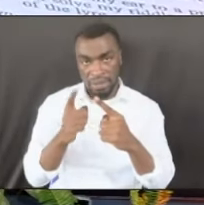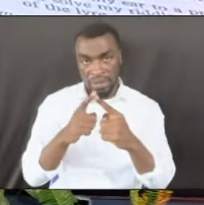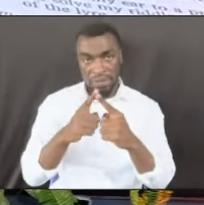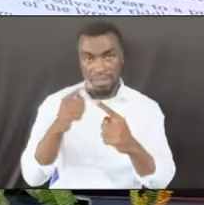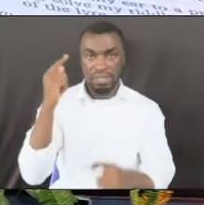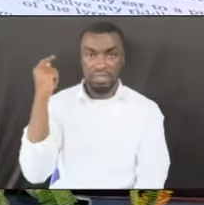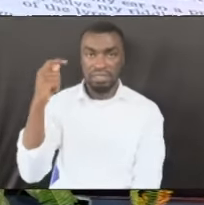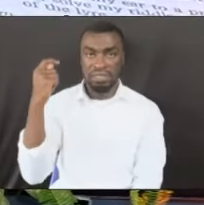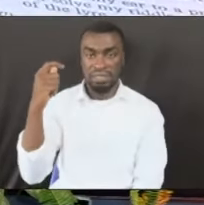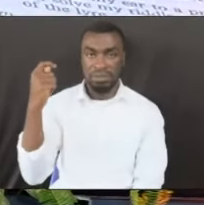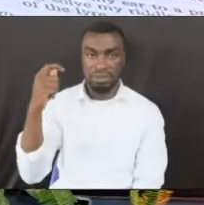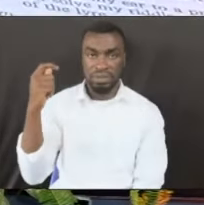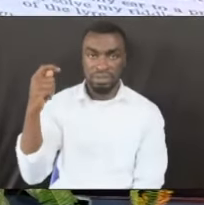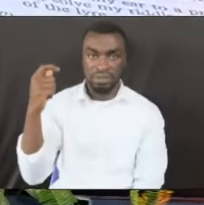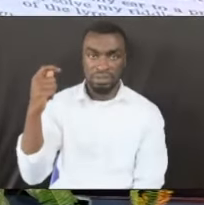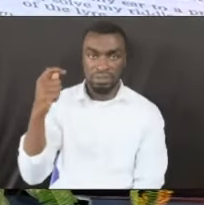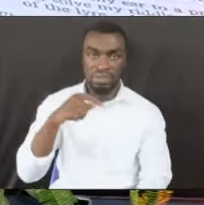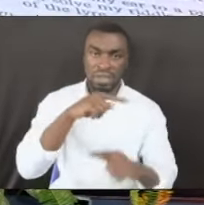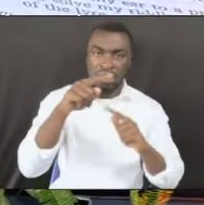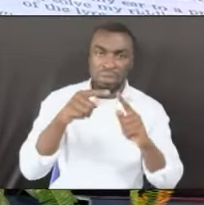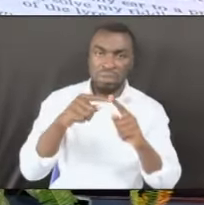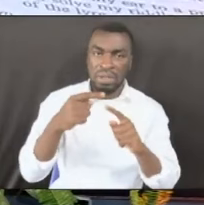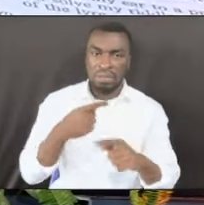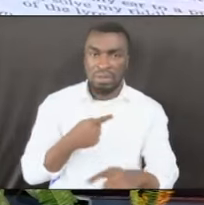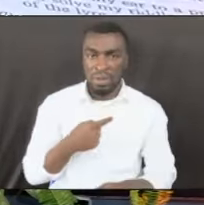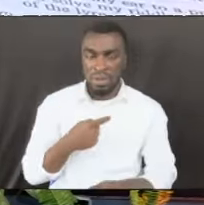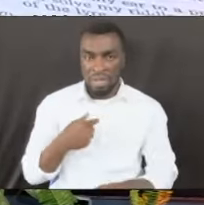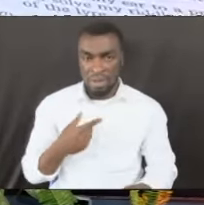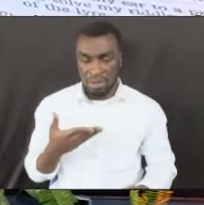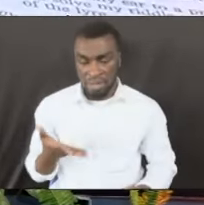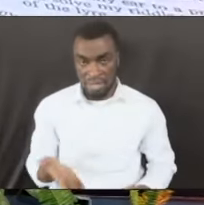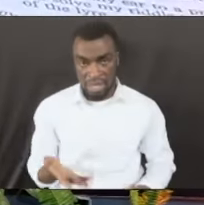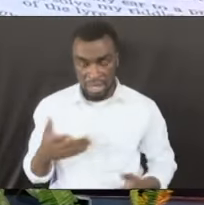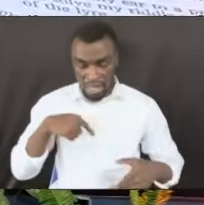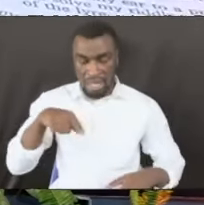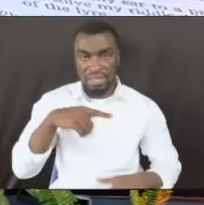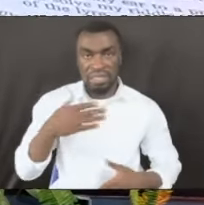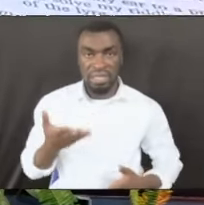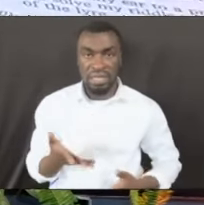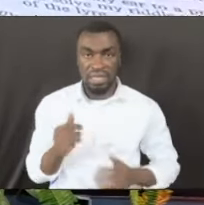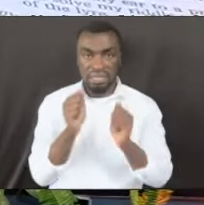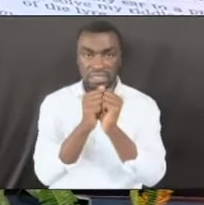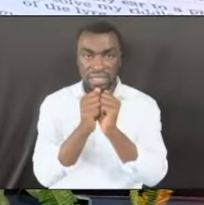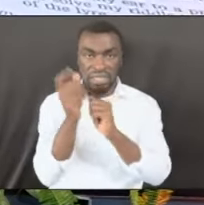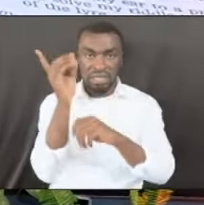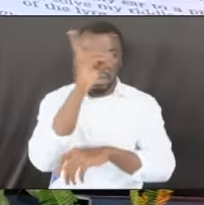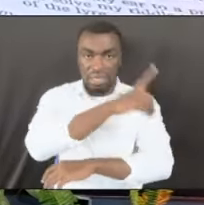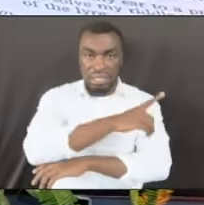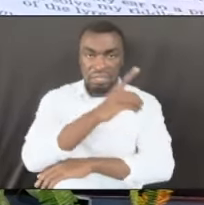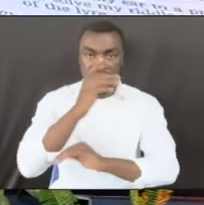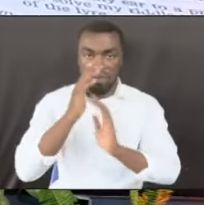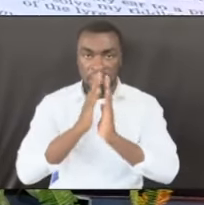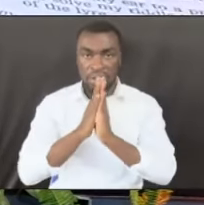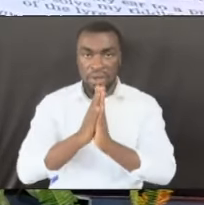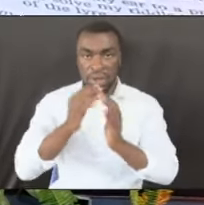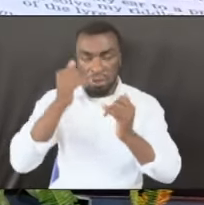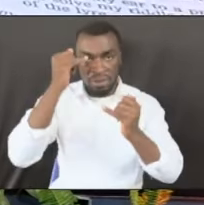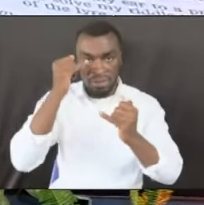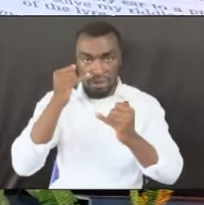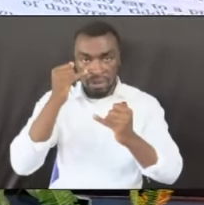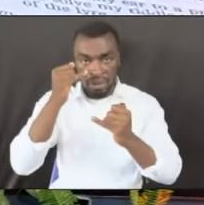testimony, when we were here for the 10 days of prayer, we finished with a night of prayer.